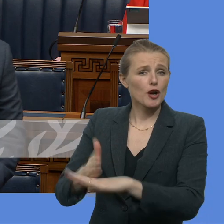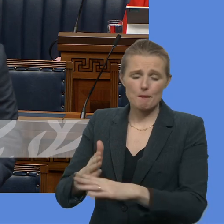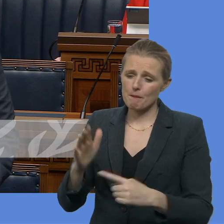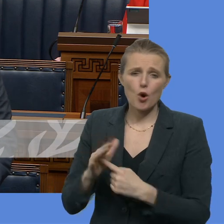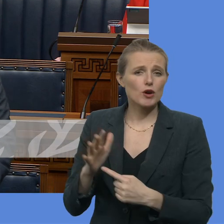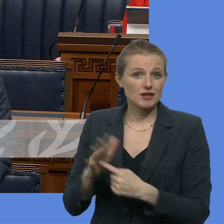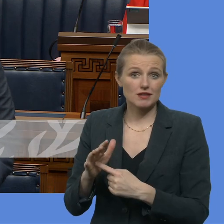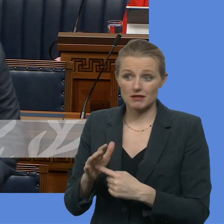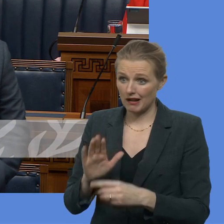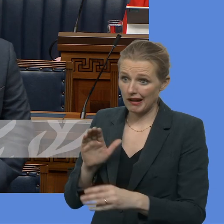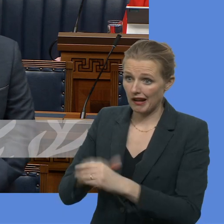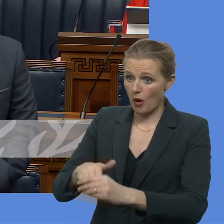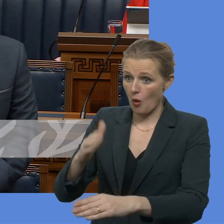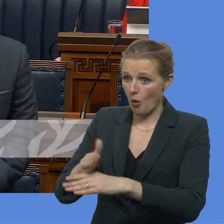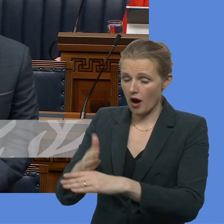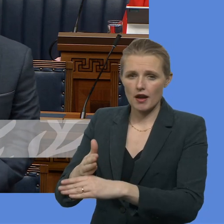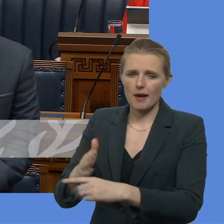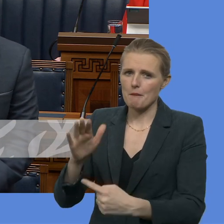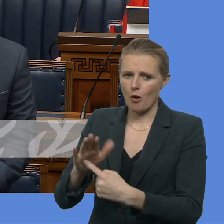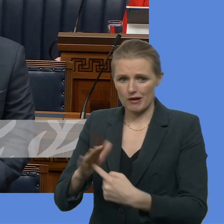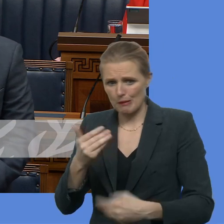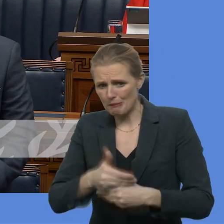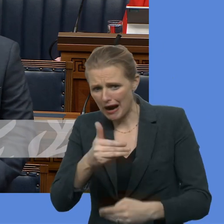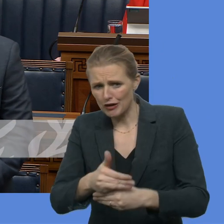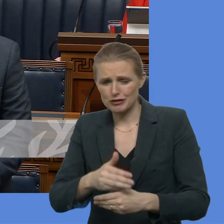we need to break down barriers